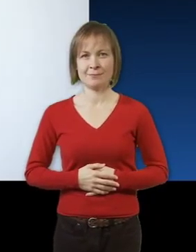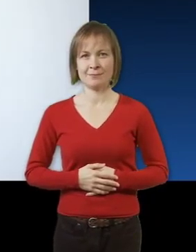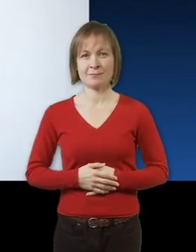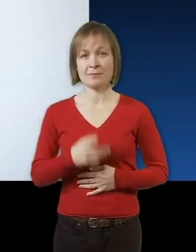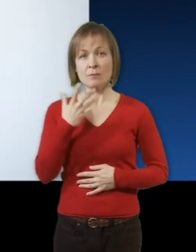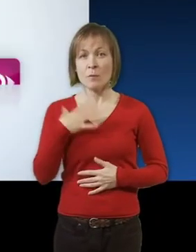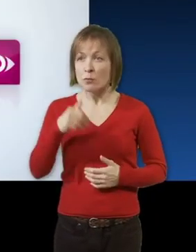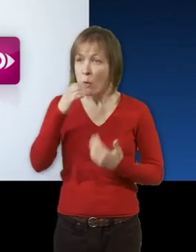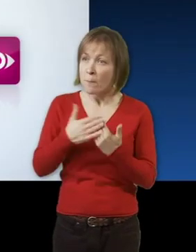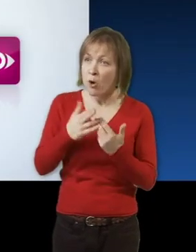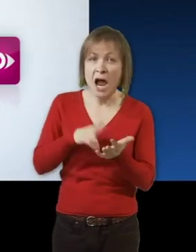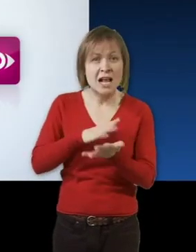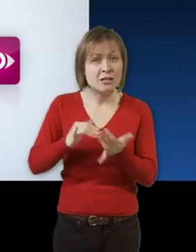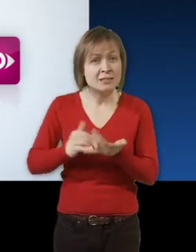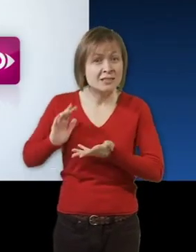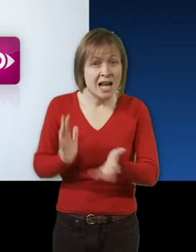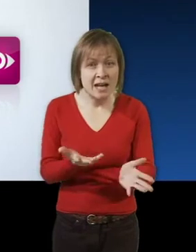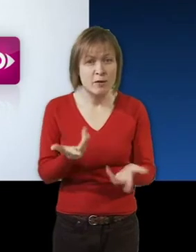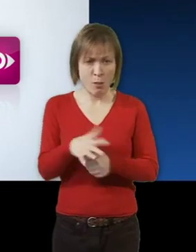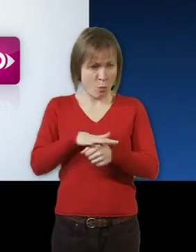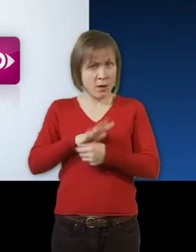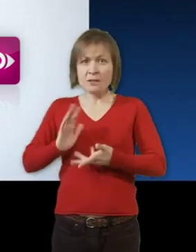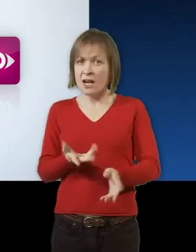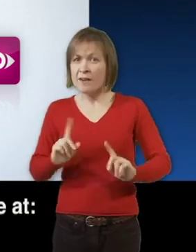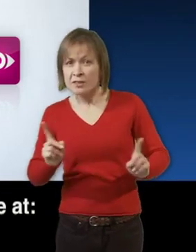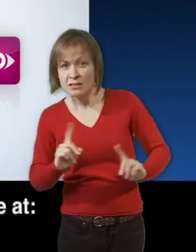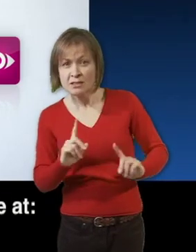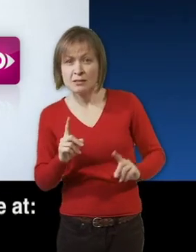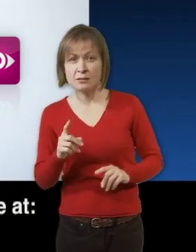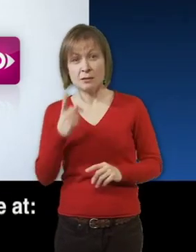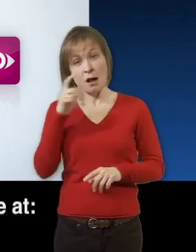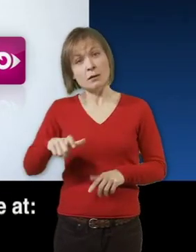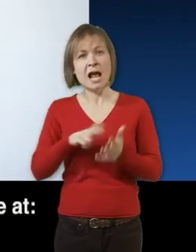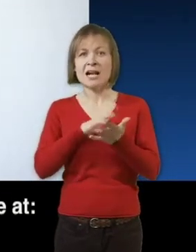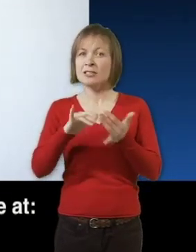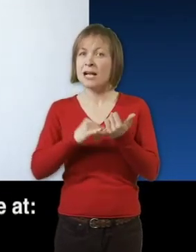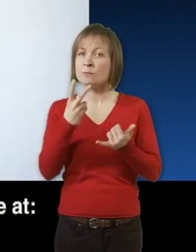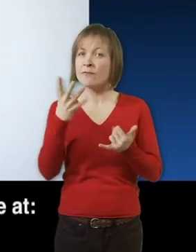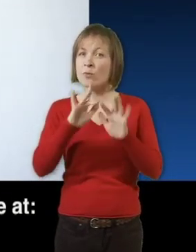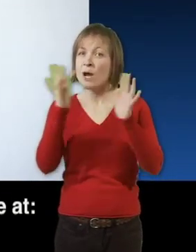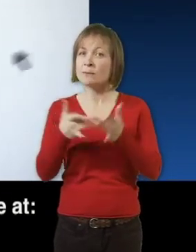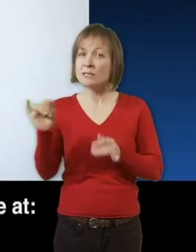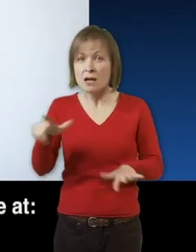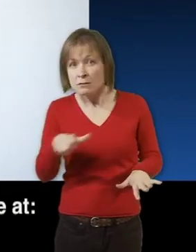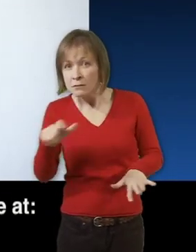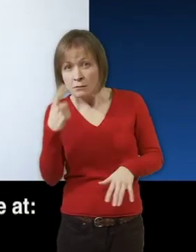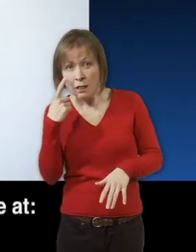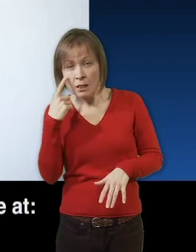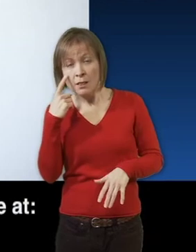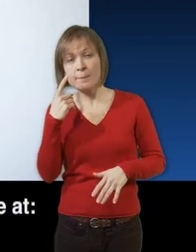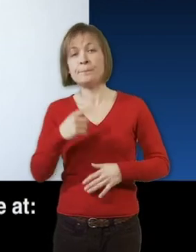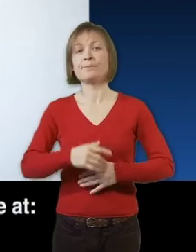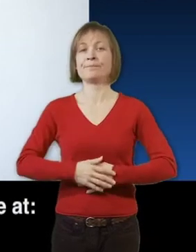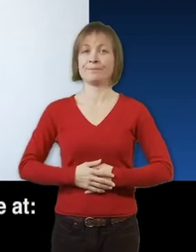You can find out more about NHS services and find local services by looking at the NHS24 website